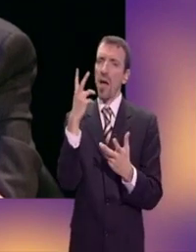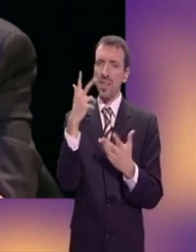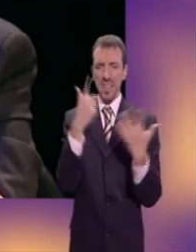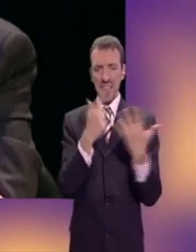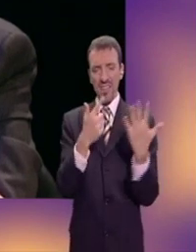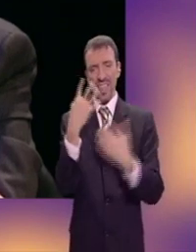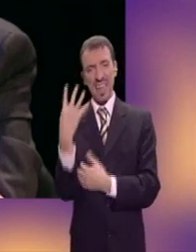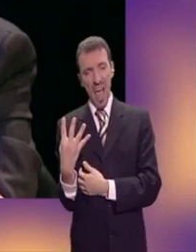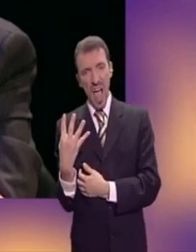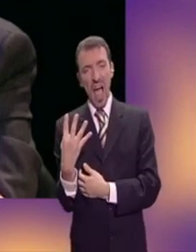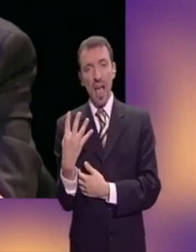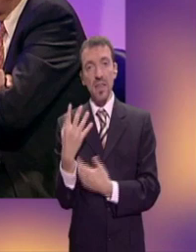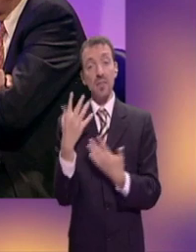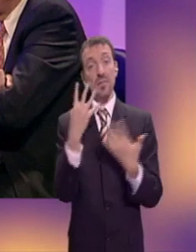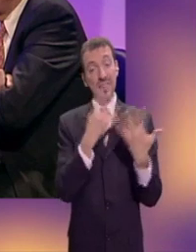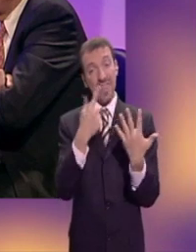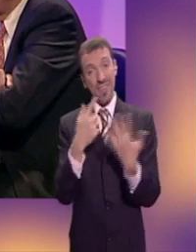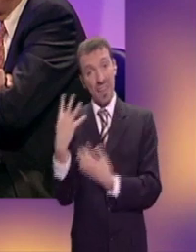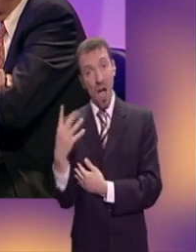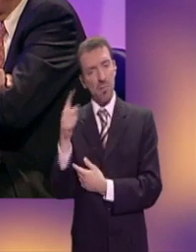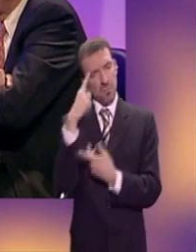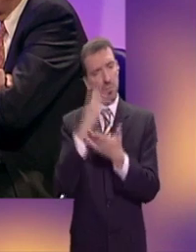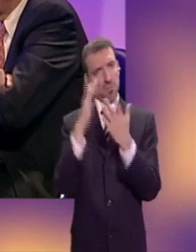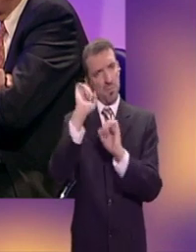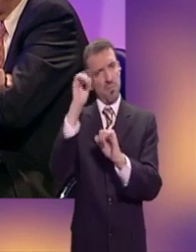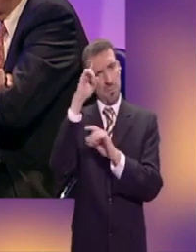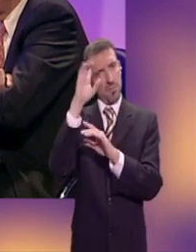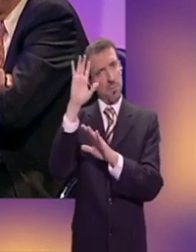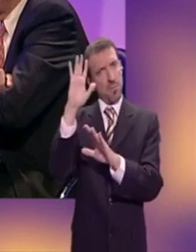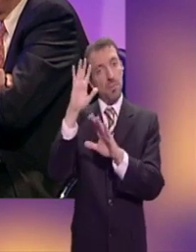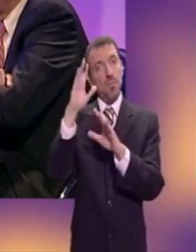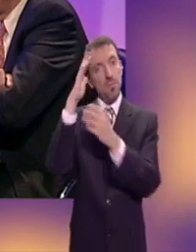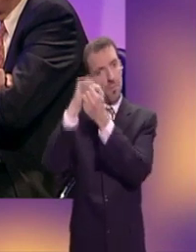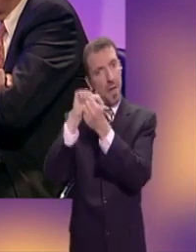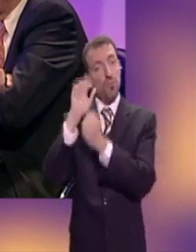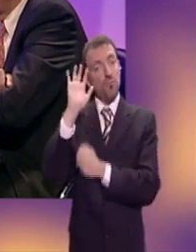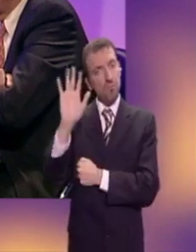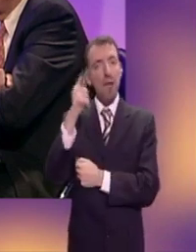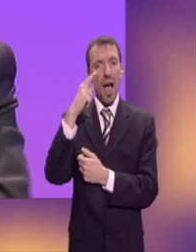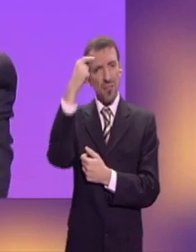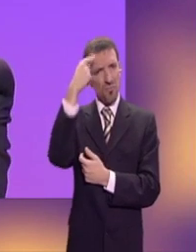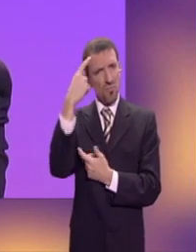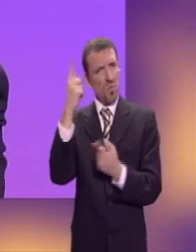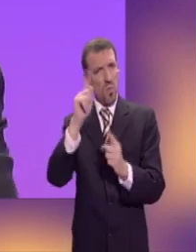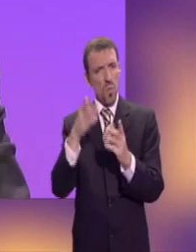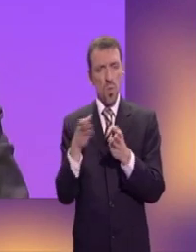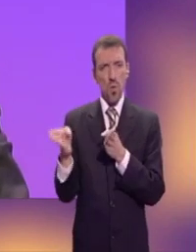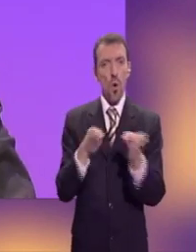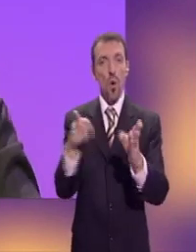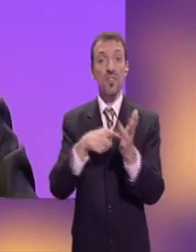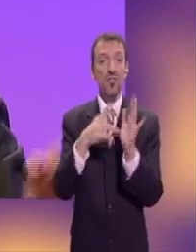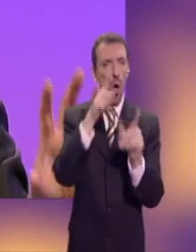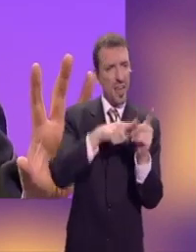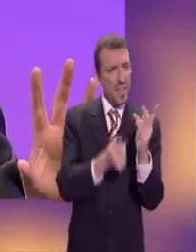79, you clearly hadn't made up your mind, there was an inevitability about you going, or do you think, I've asked Tony whether he regrets some